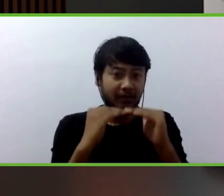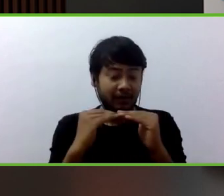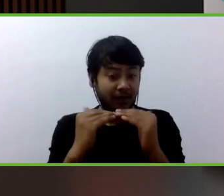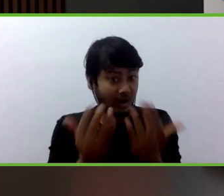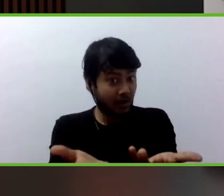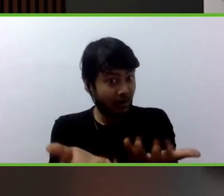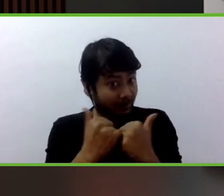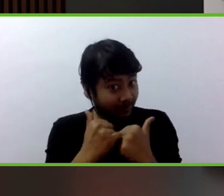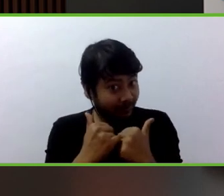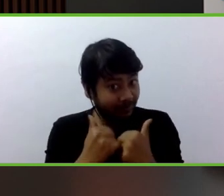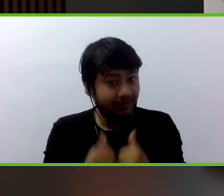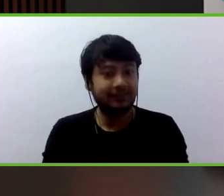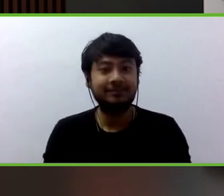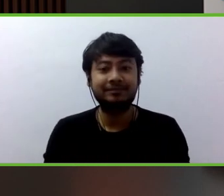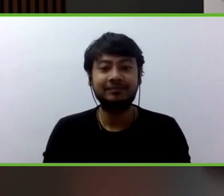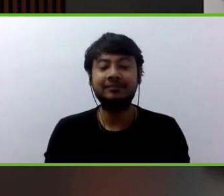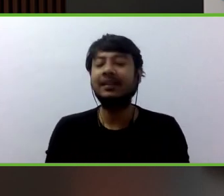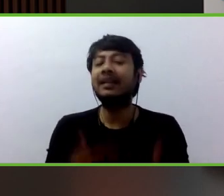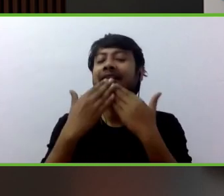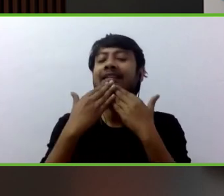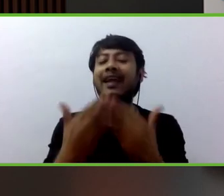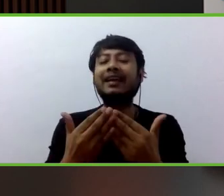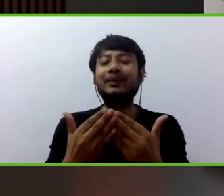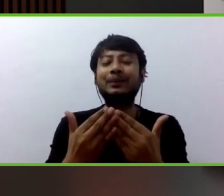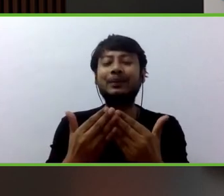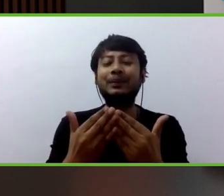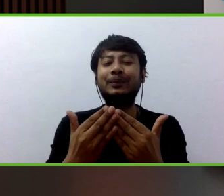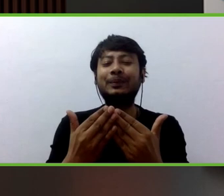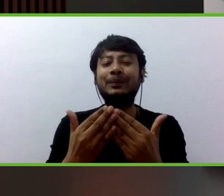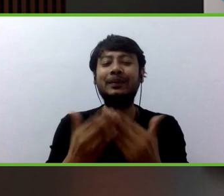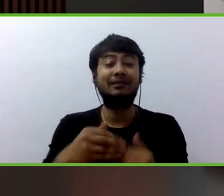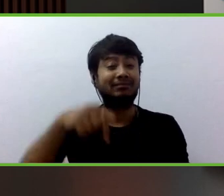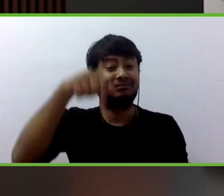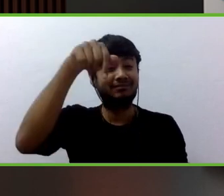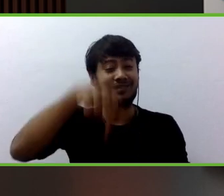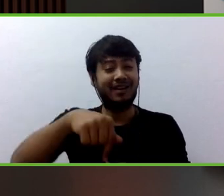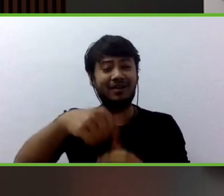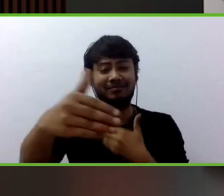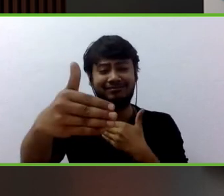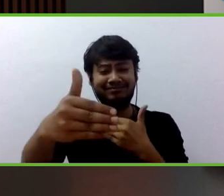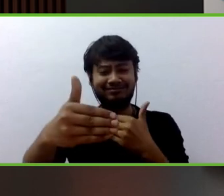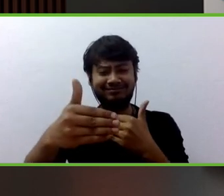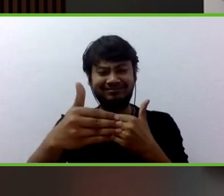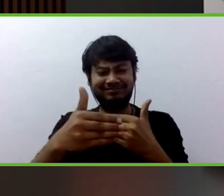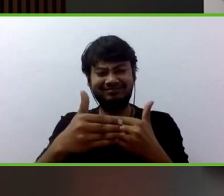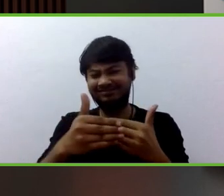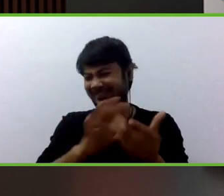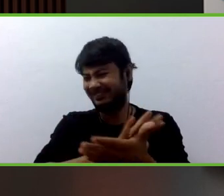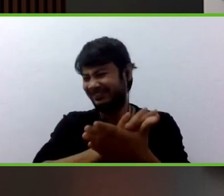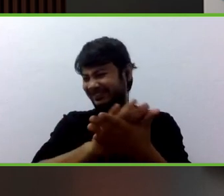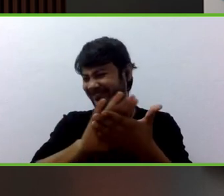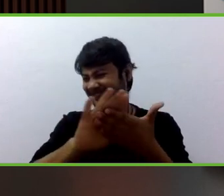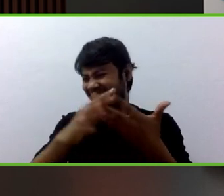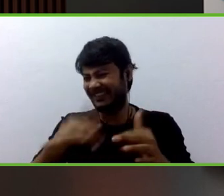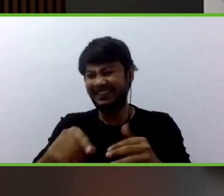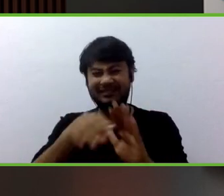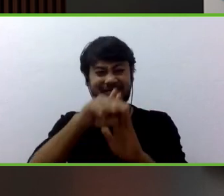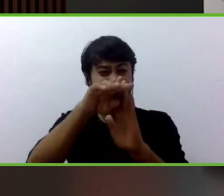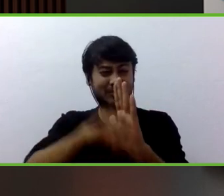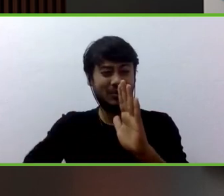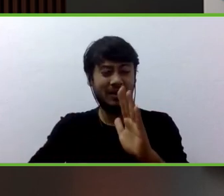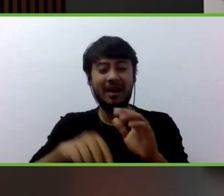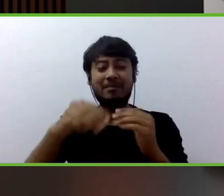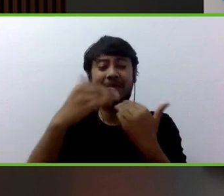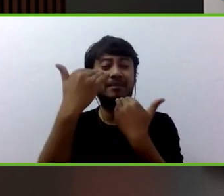Thank you, Inclu, once again. With that, we are coming to an end of today's event, Ability Unlimited, and